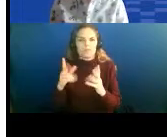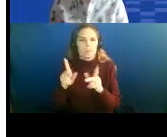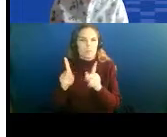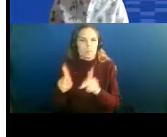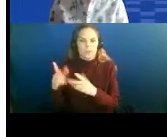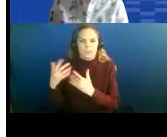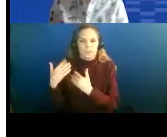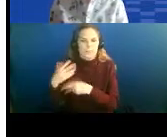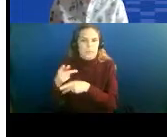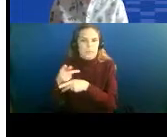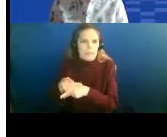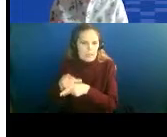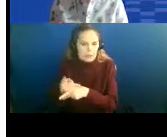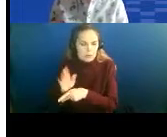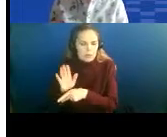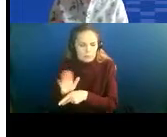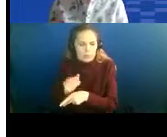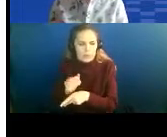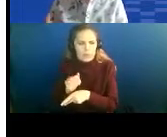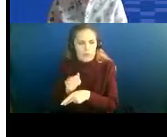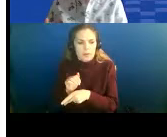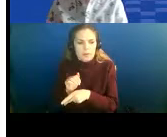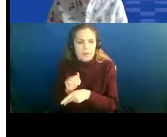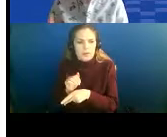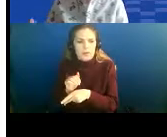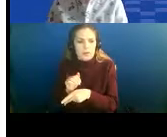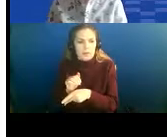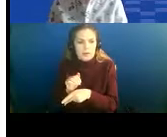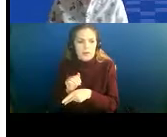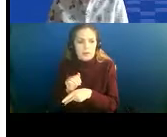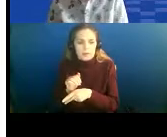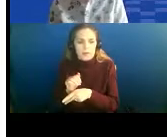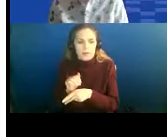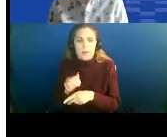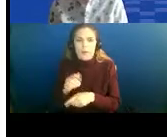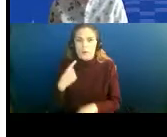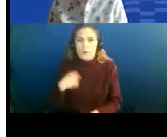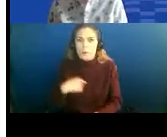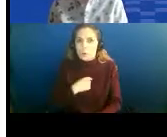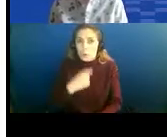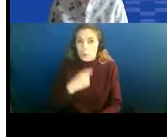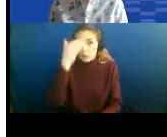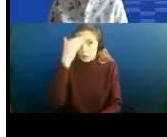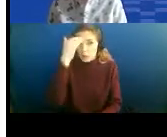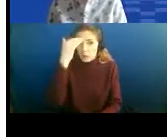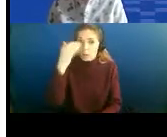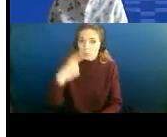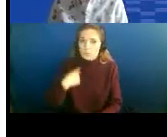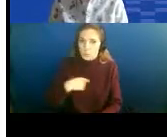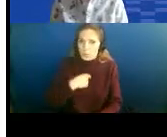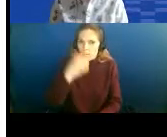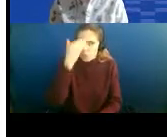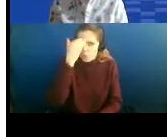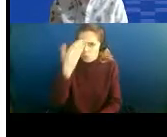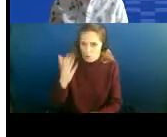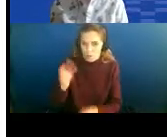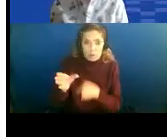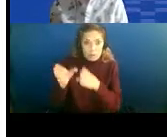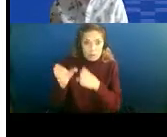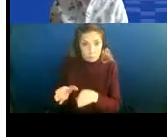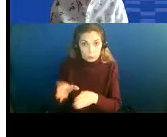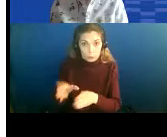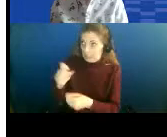receiver, we recognize the carer and the person receiving care in a moment or cared for in a